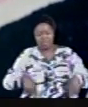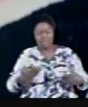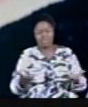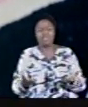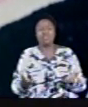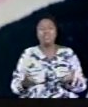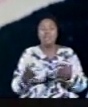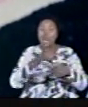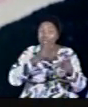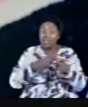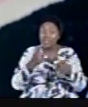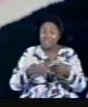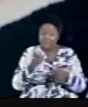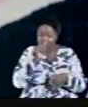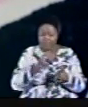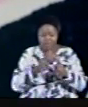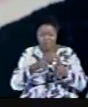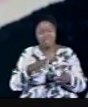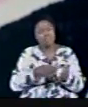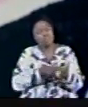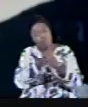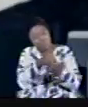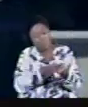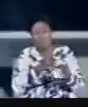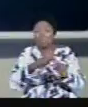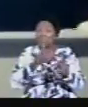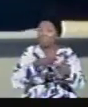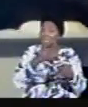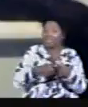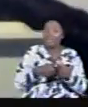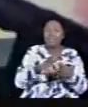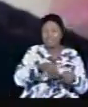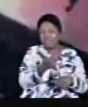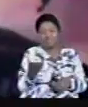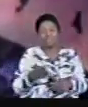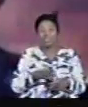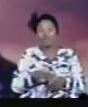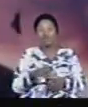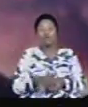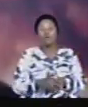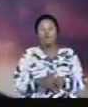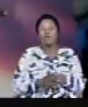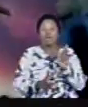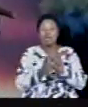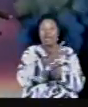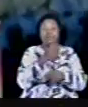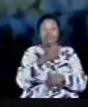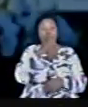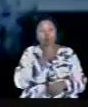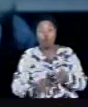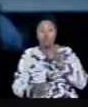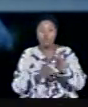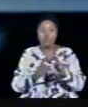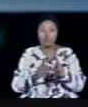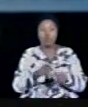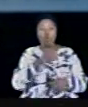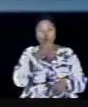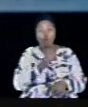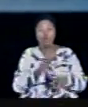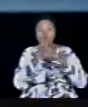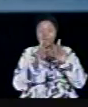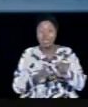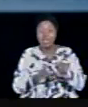I'm so weak. But then there's another kind of old people, old person, old